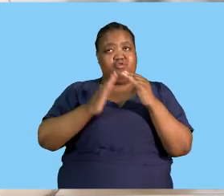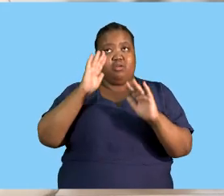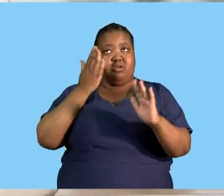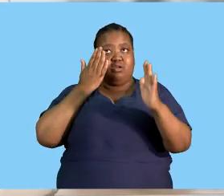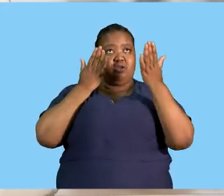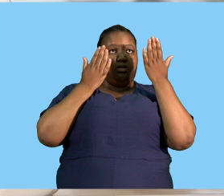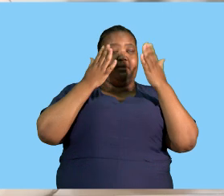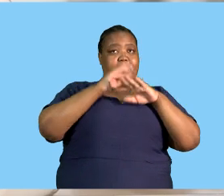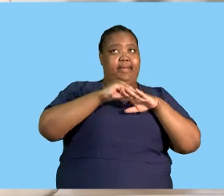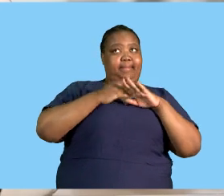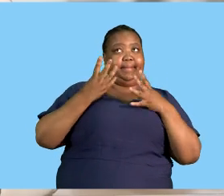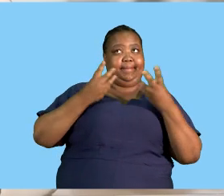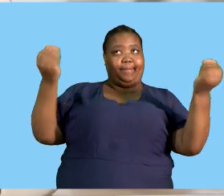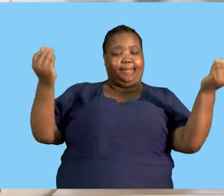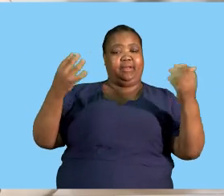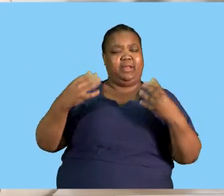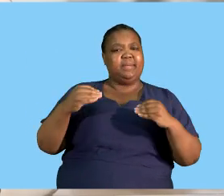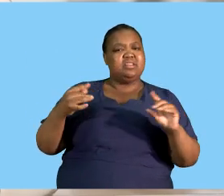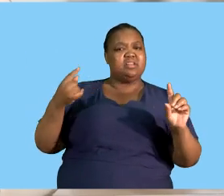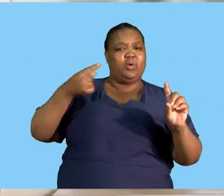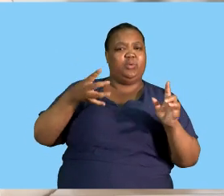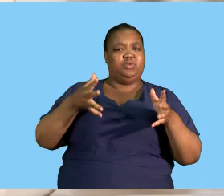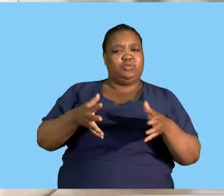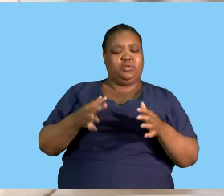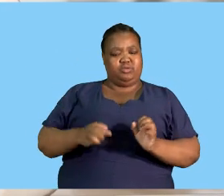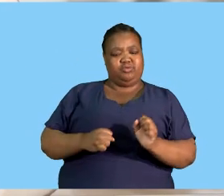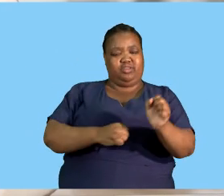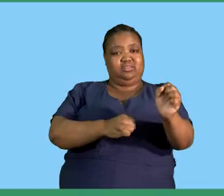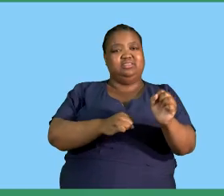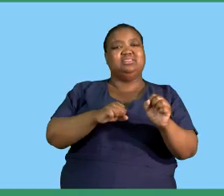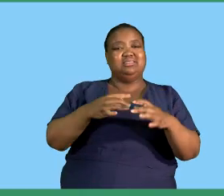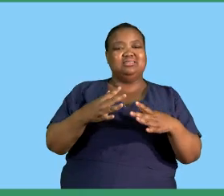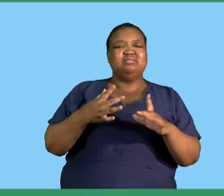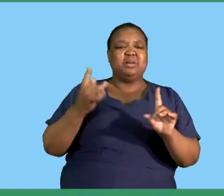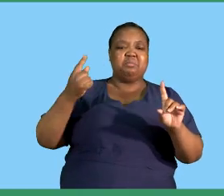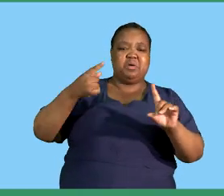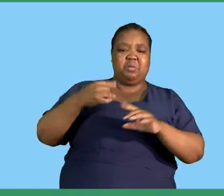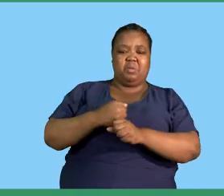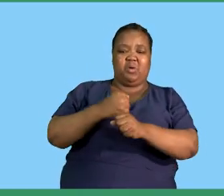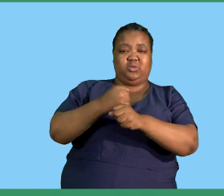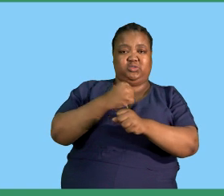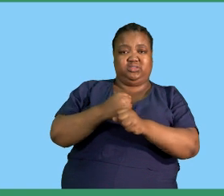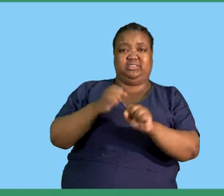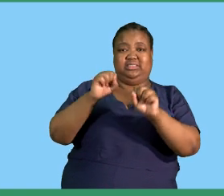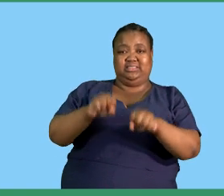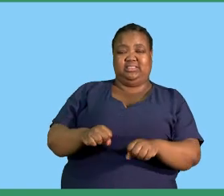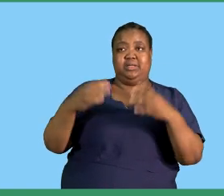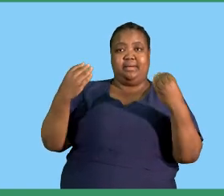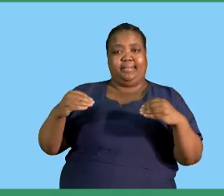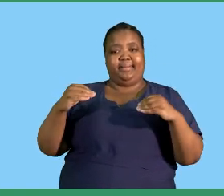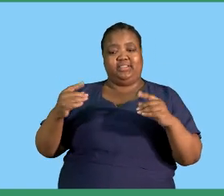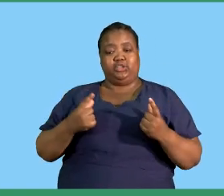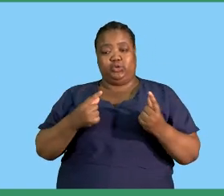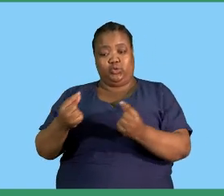maybe is facing. So that could be the goal of a business. So a strategy is a purposeful course of action that a business follows